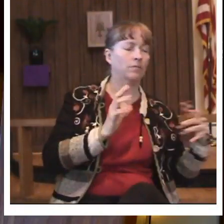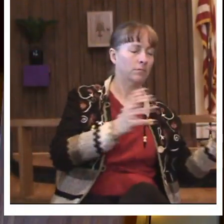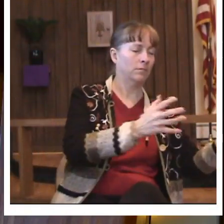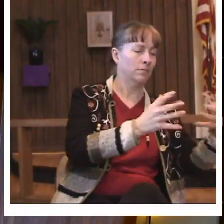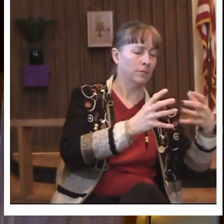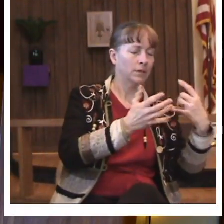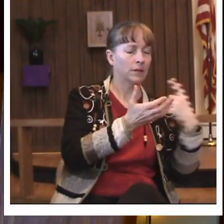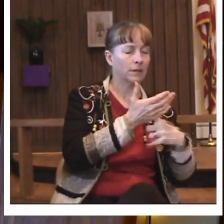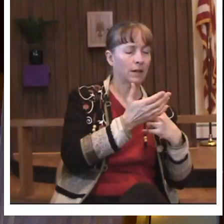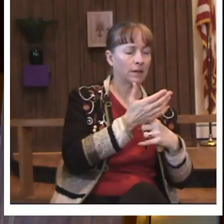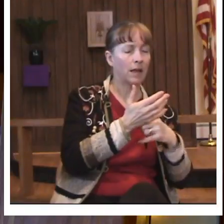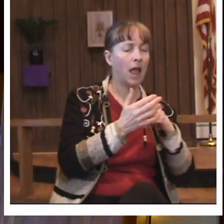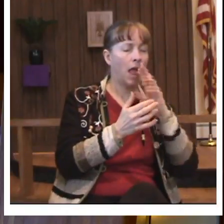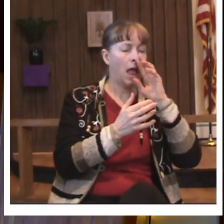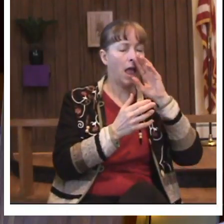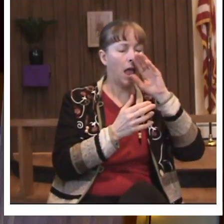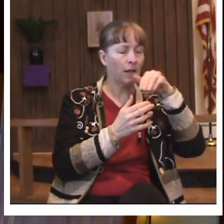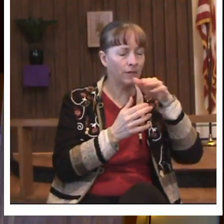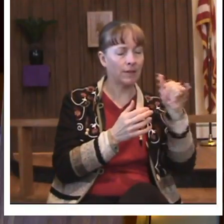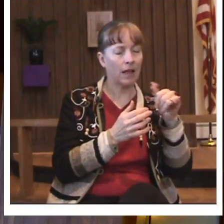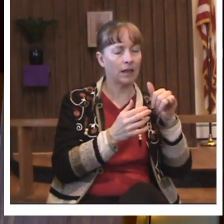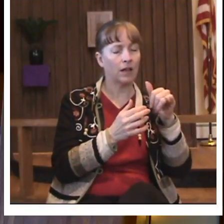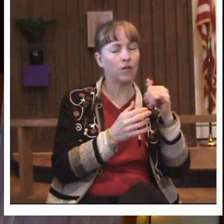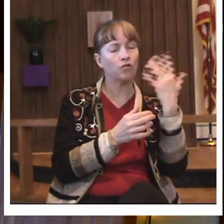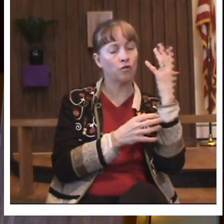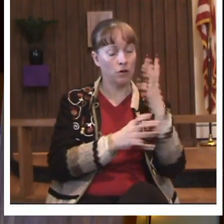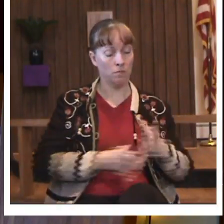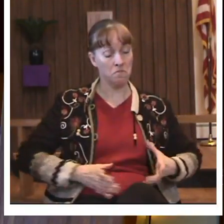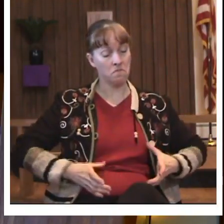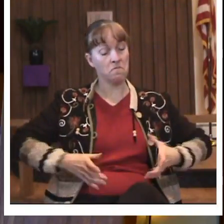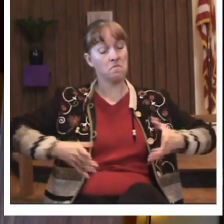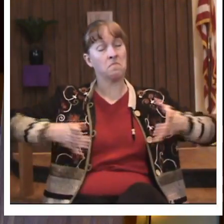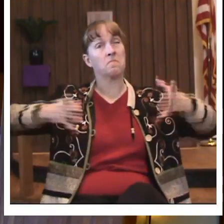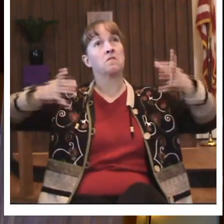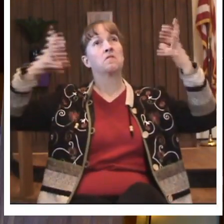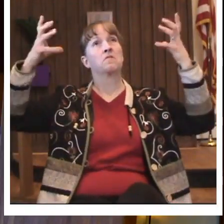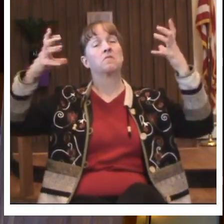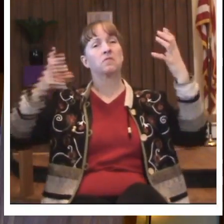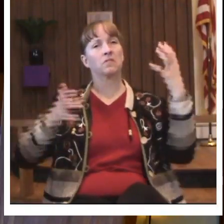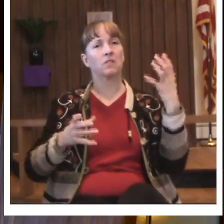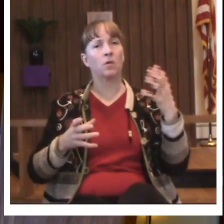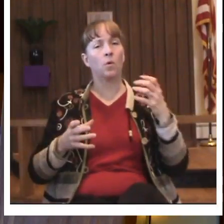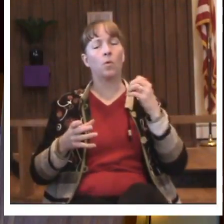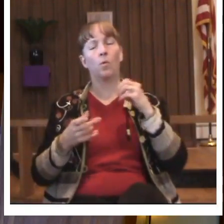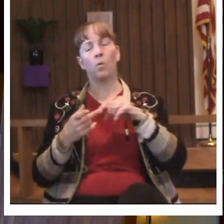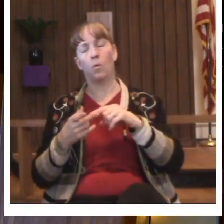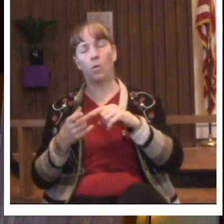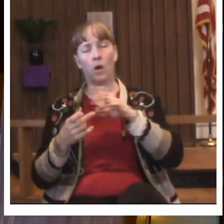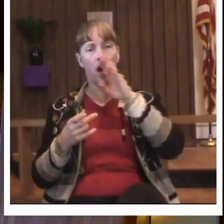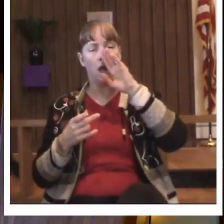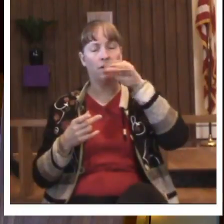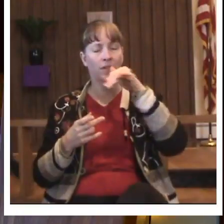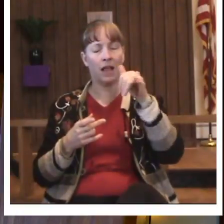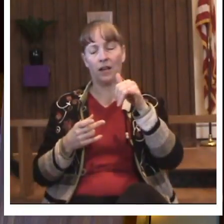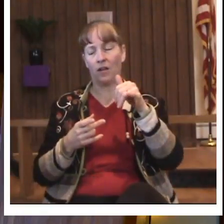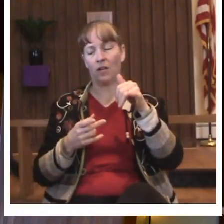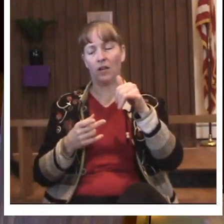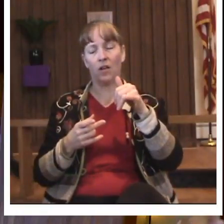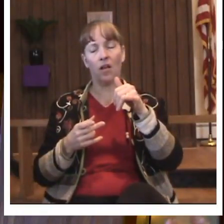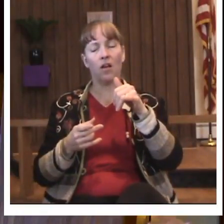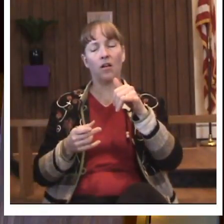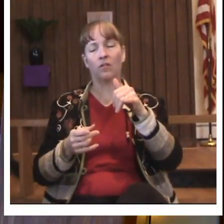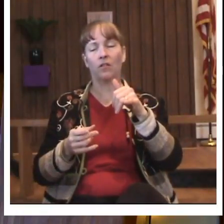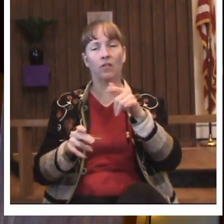"An elephant is like the trunk of a tree." Or an elephant is long and